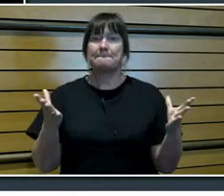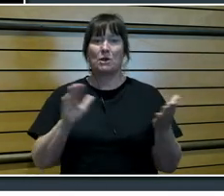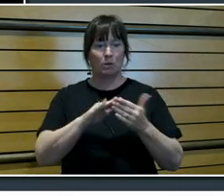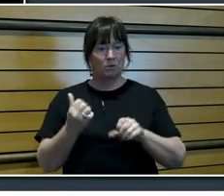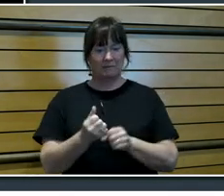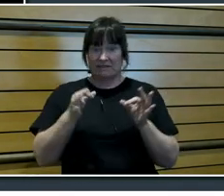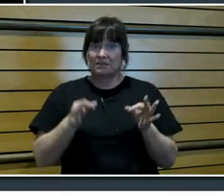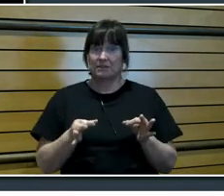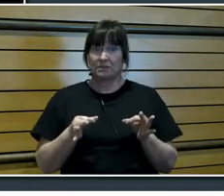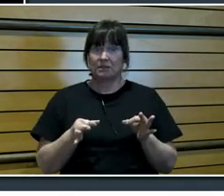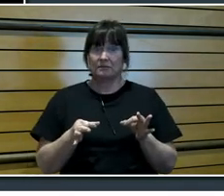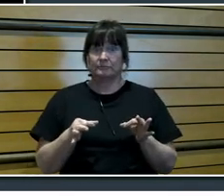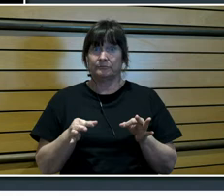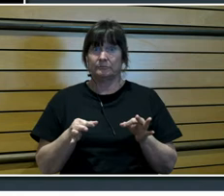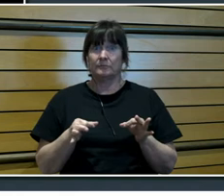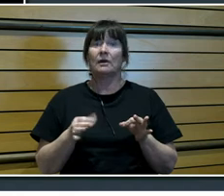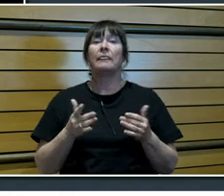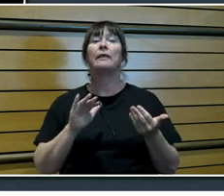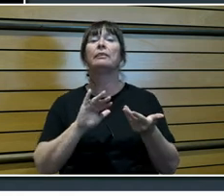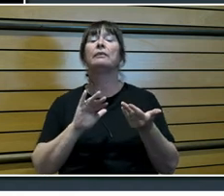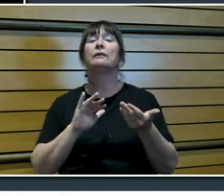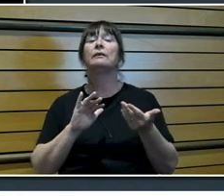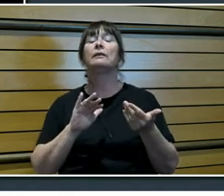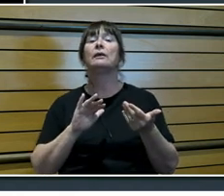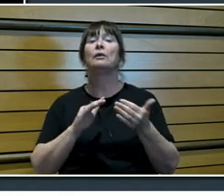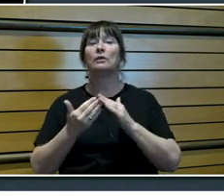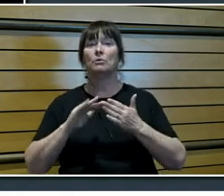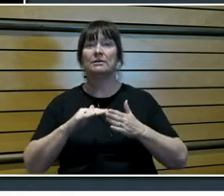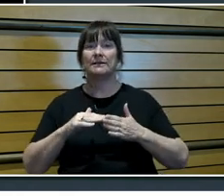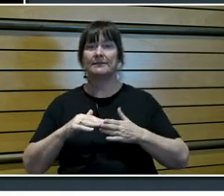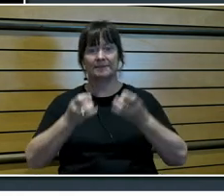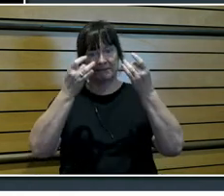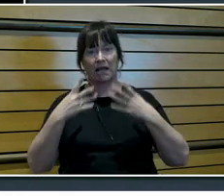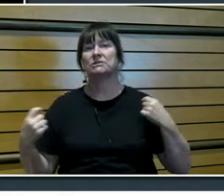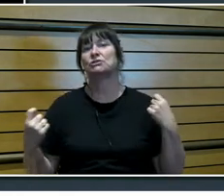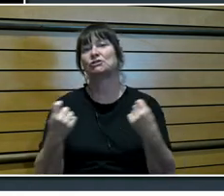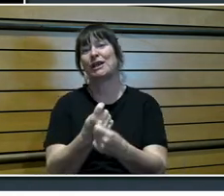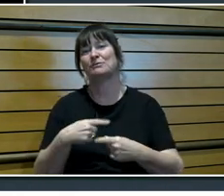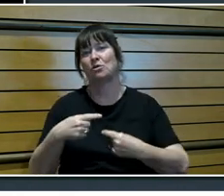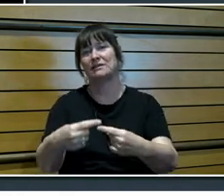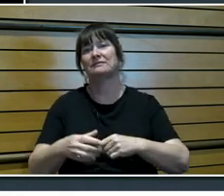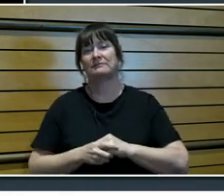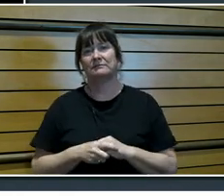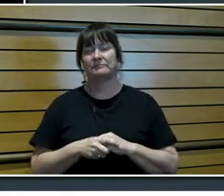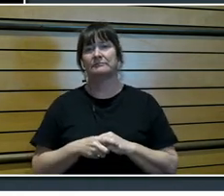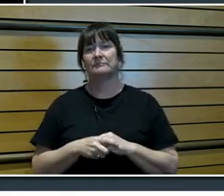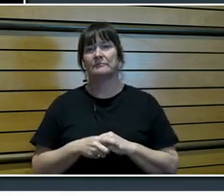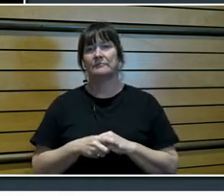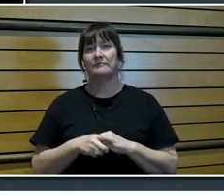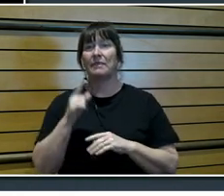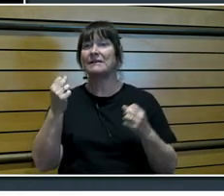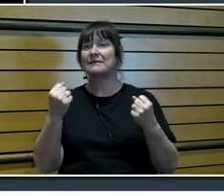makes decisions and the community initiates the changes. In this